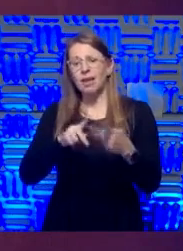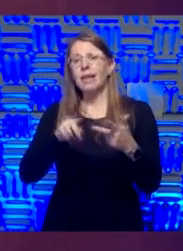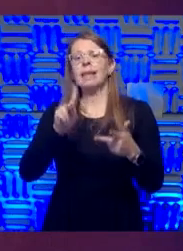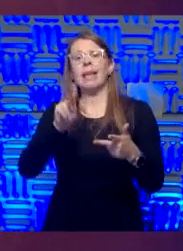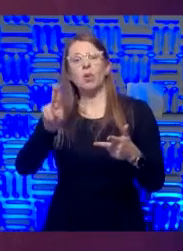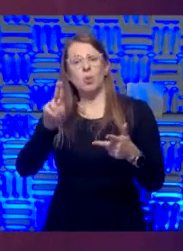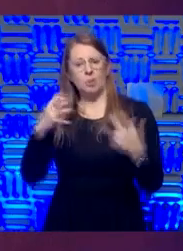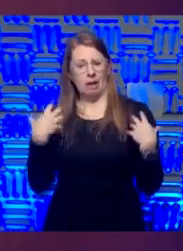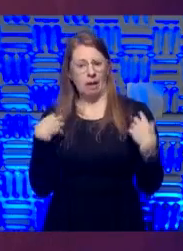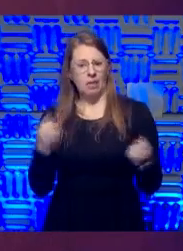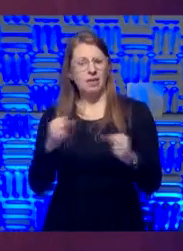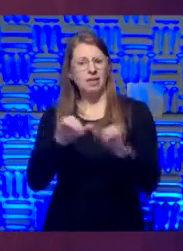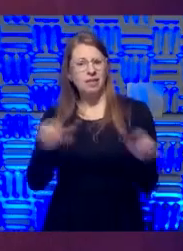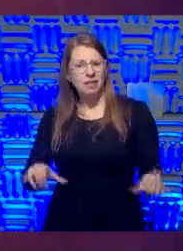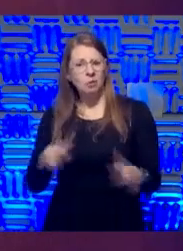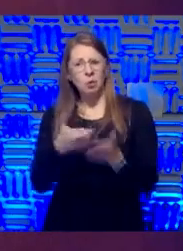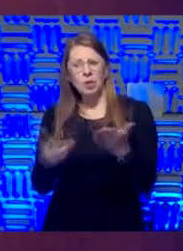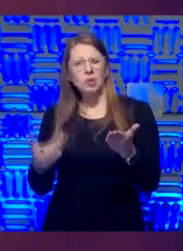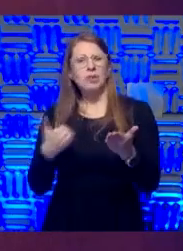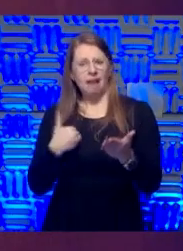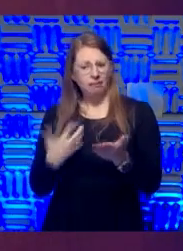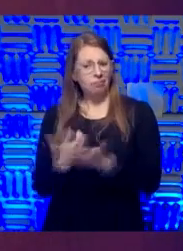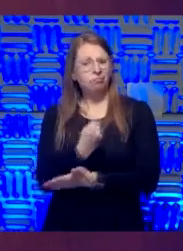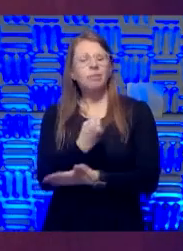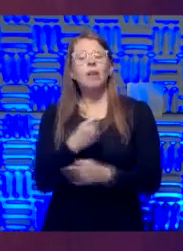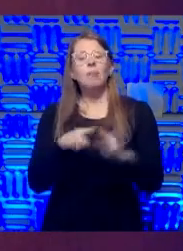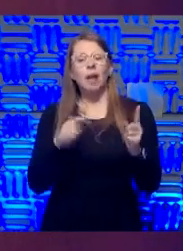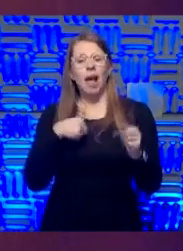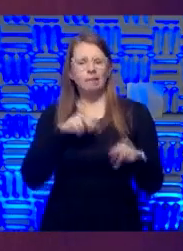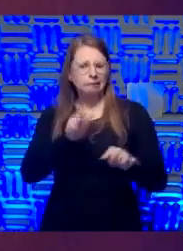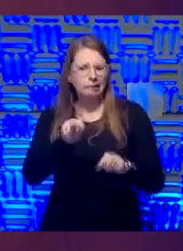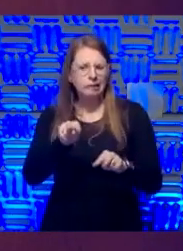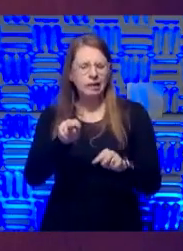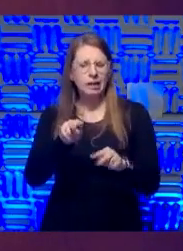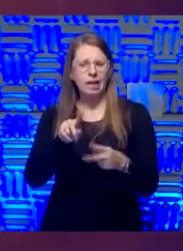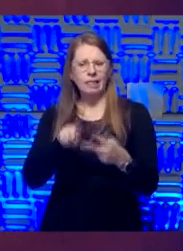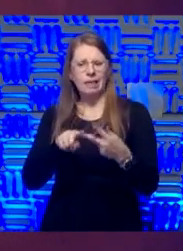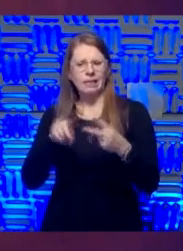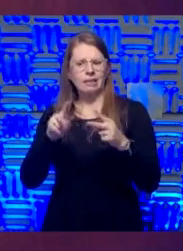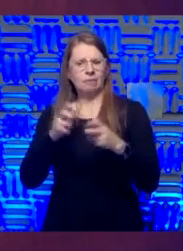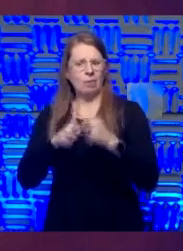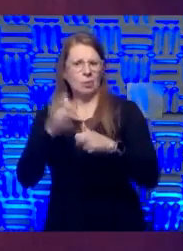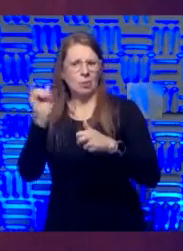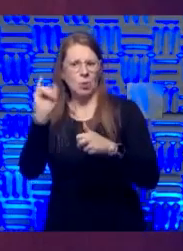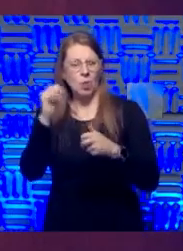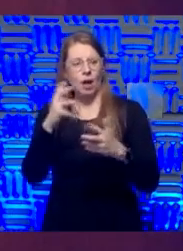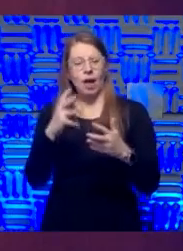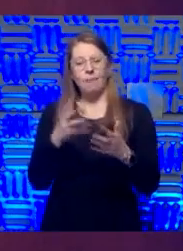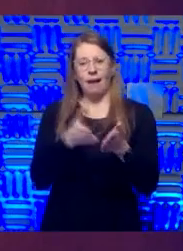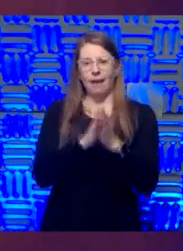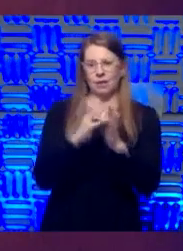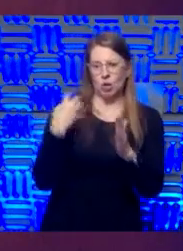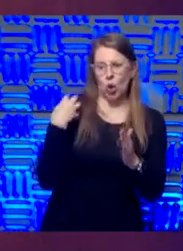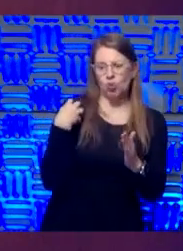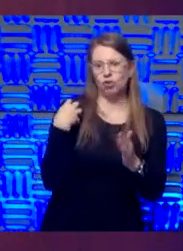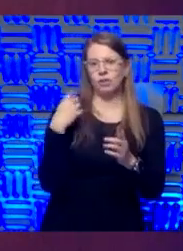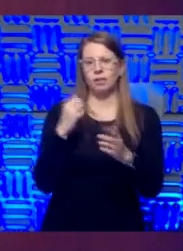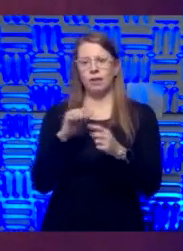has lots of resources there, but that's what I'm watching too, and that's what I've asked our athletic trainers to watch, and coaches are